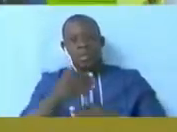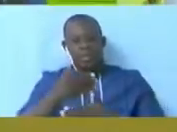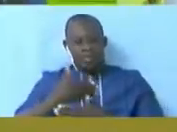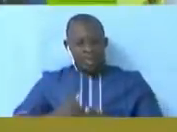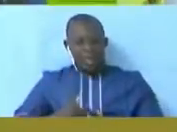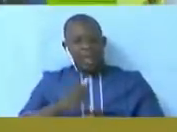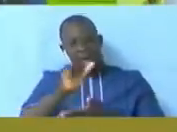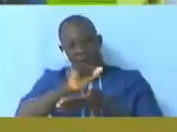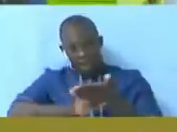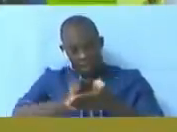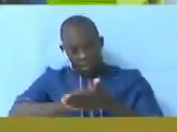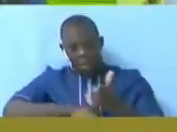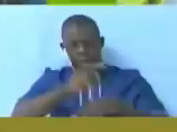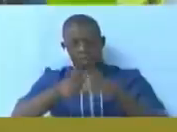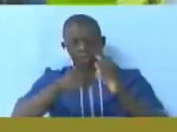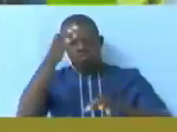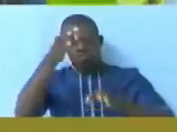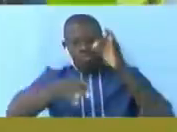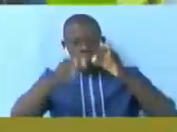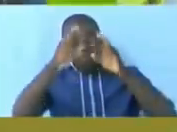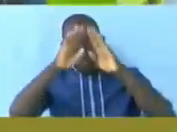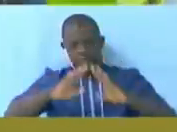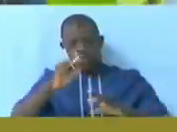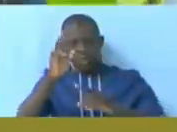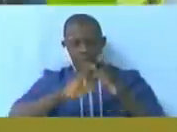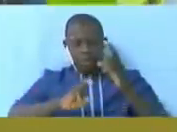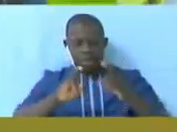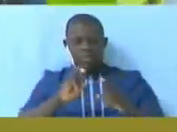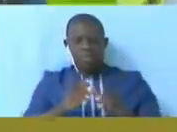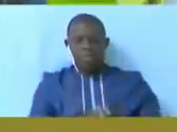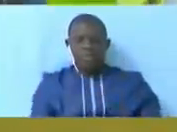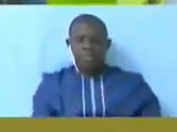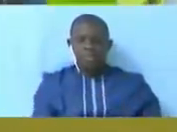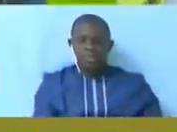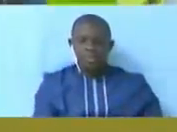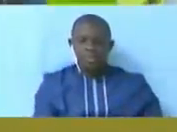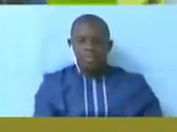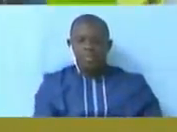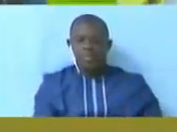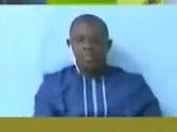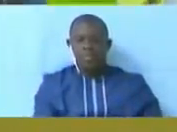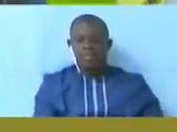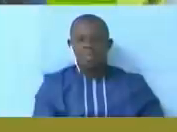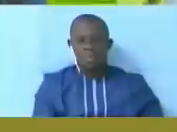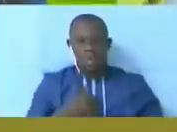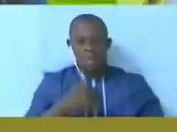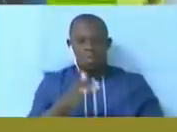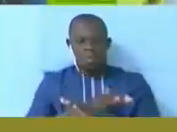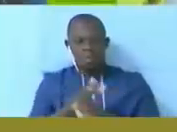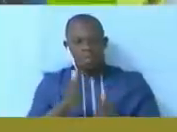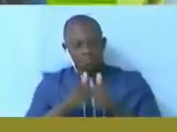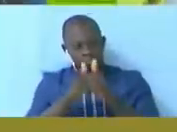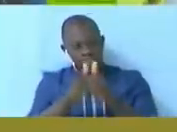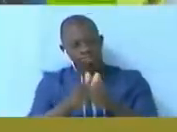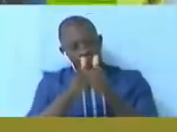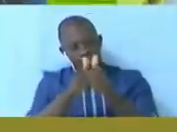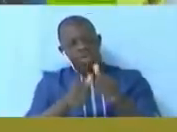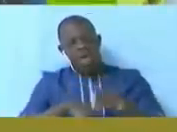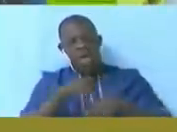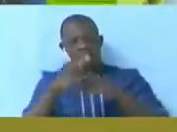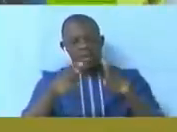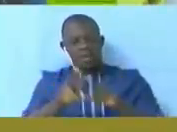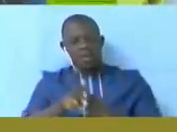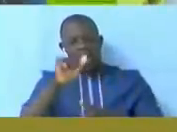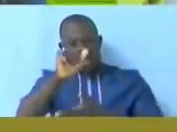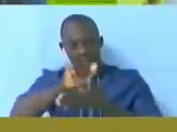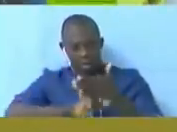And appeal of dundi safe nga file. And I strenuously followed on the records, the appeal records. Hani kabi o appeal o